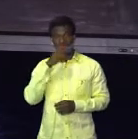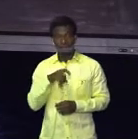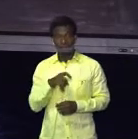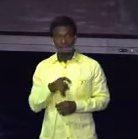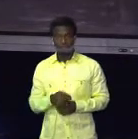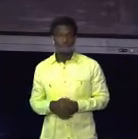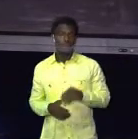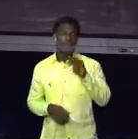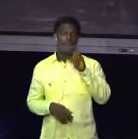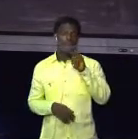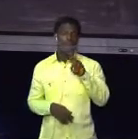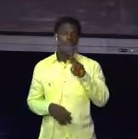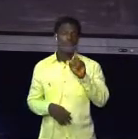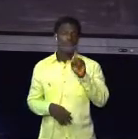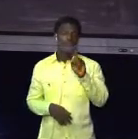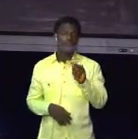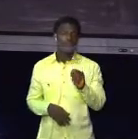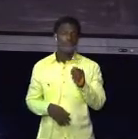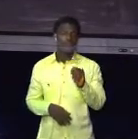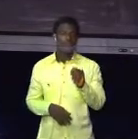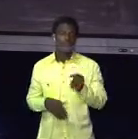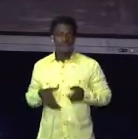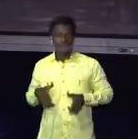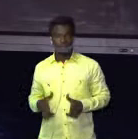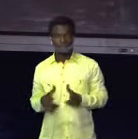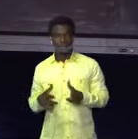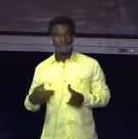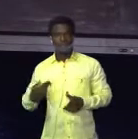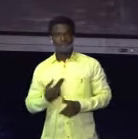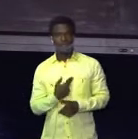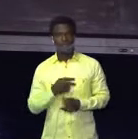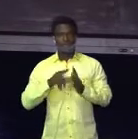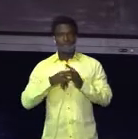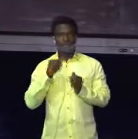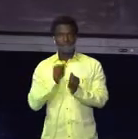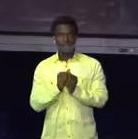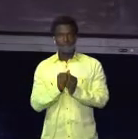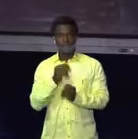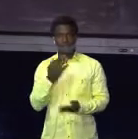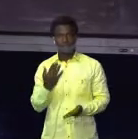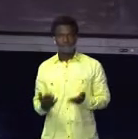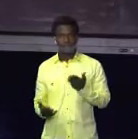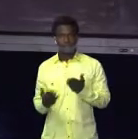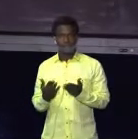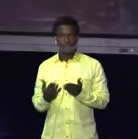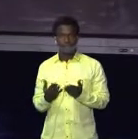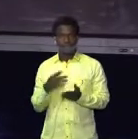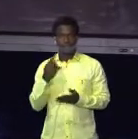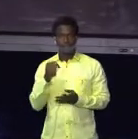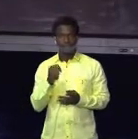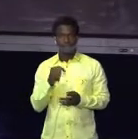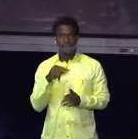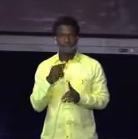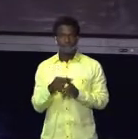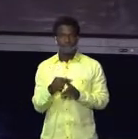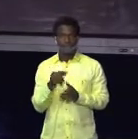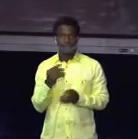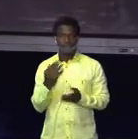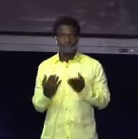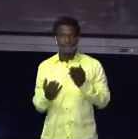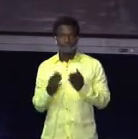and must, M-U-S-T. Let's start with may. The word may is used to